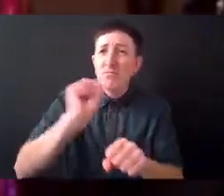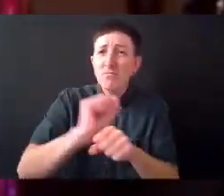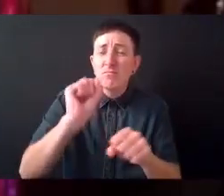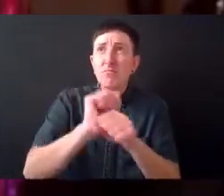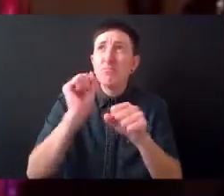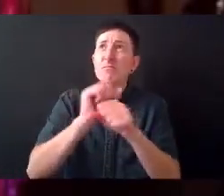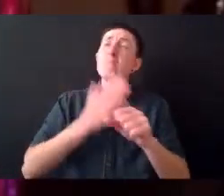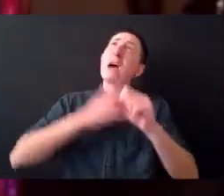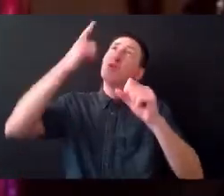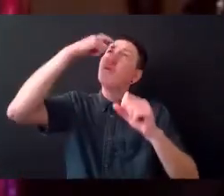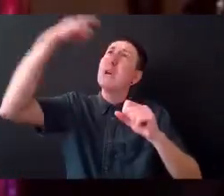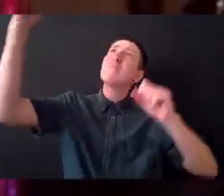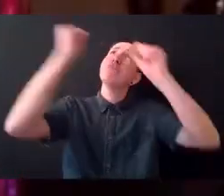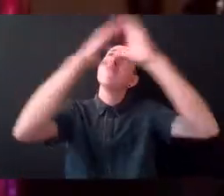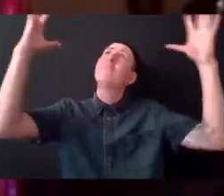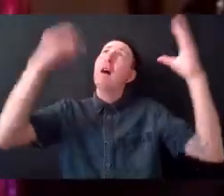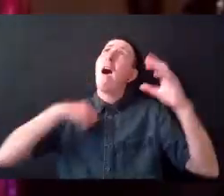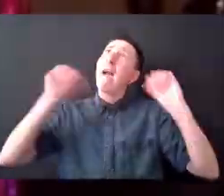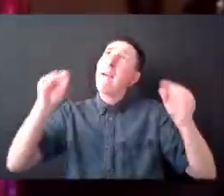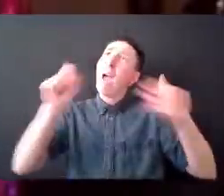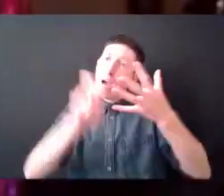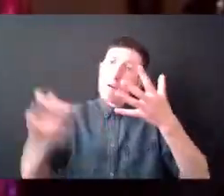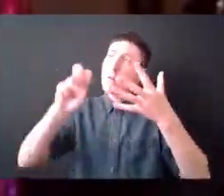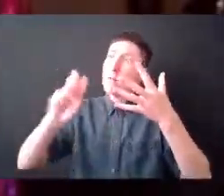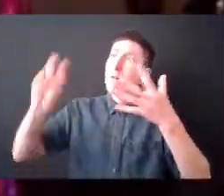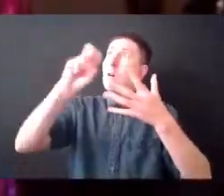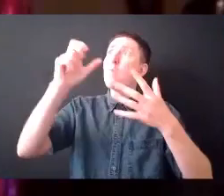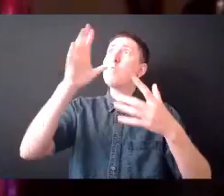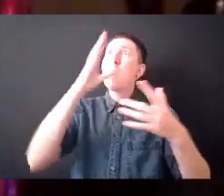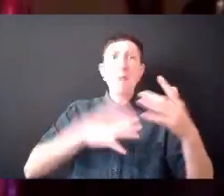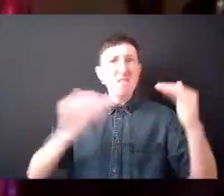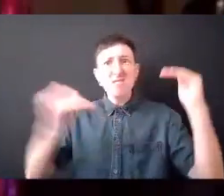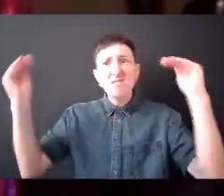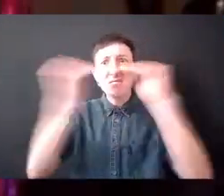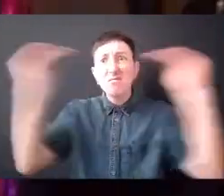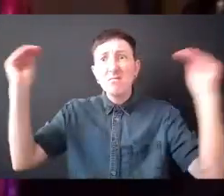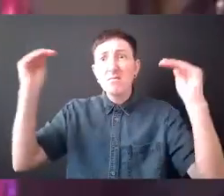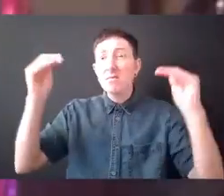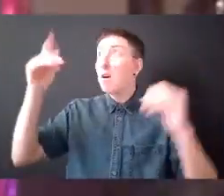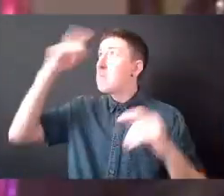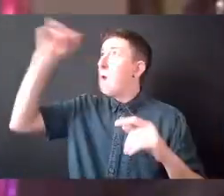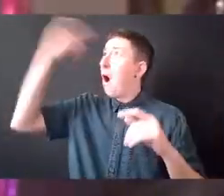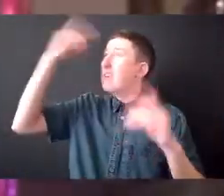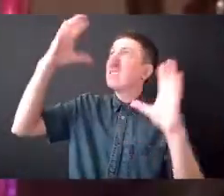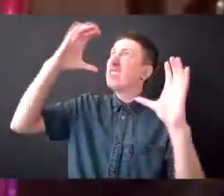You're just a step on the boss man's ladder to cute light dreams he'll never take away.